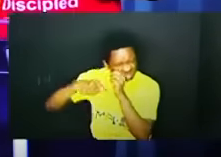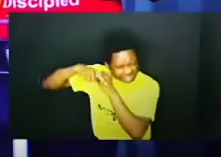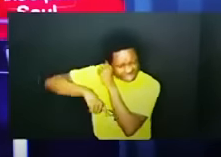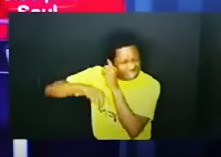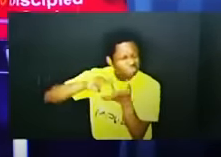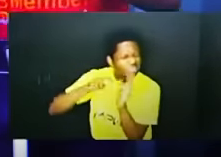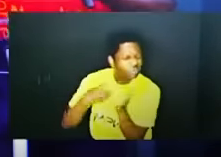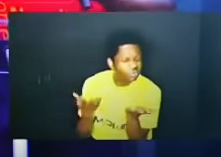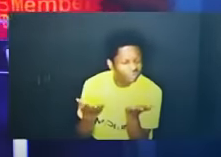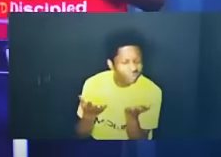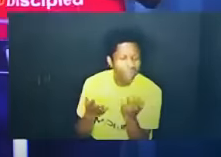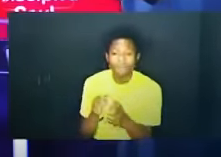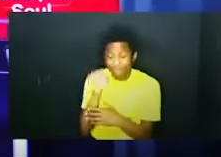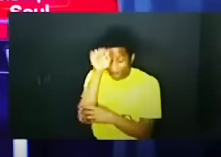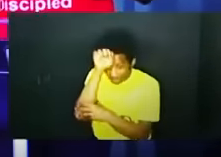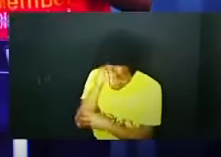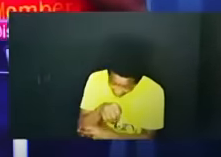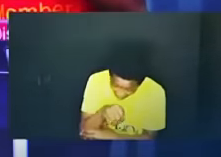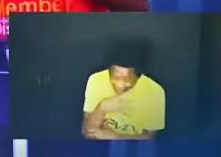serving.